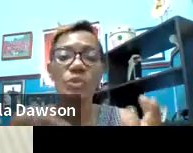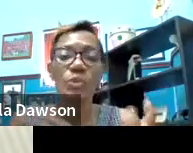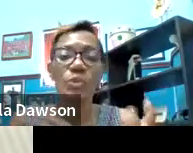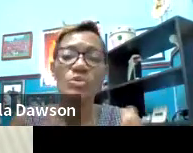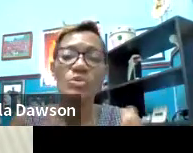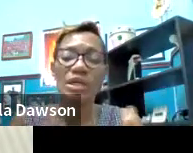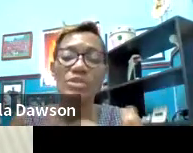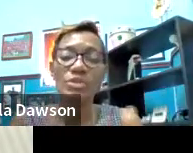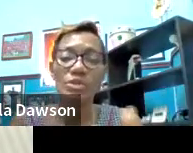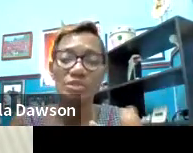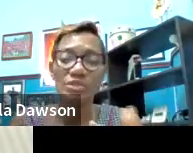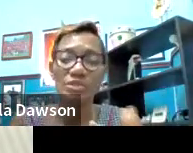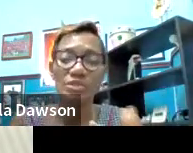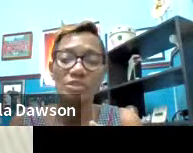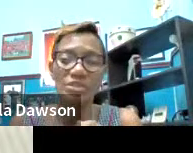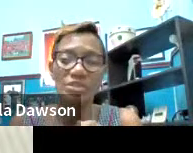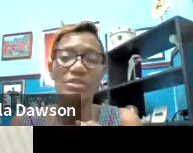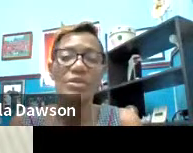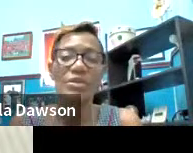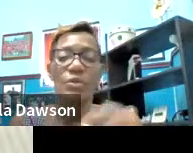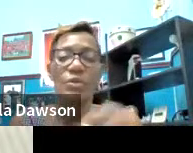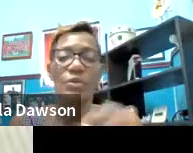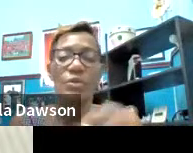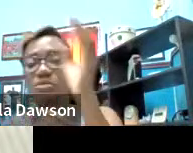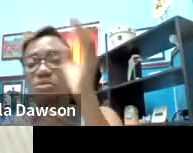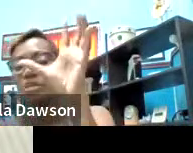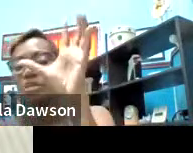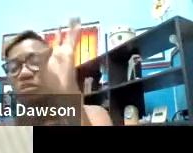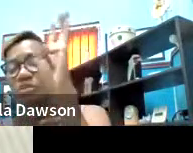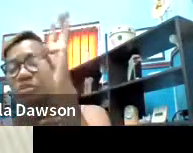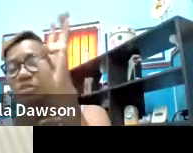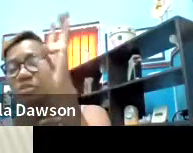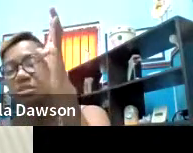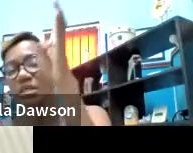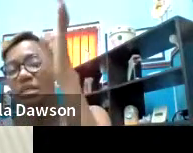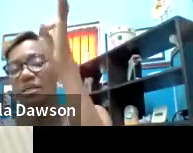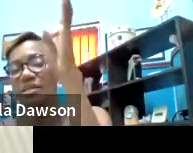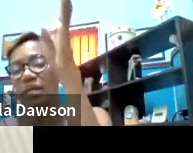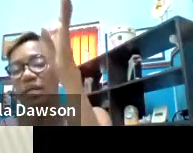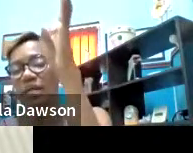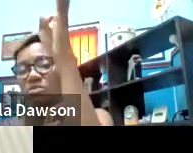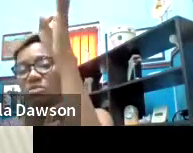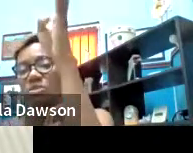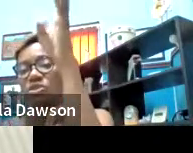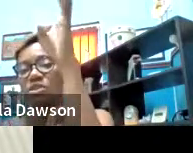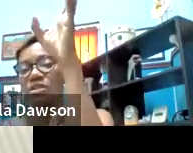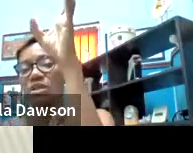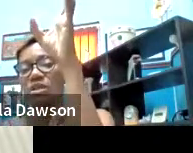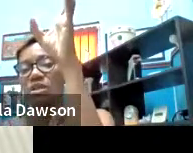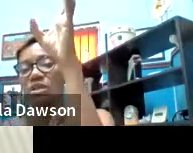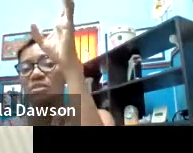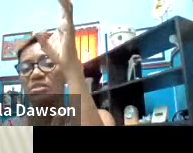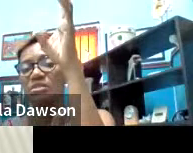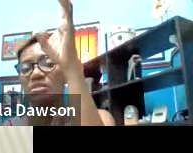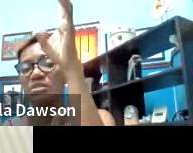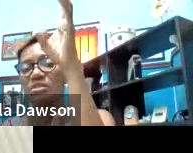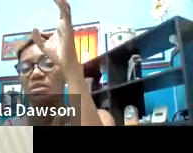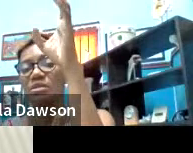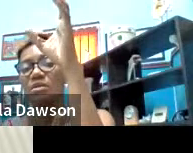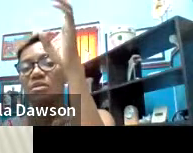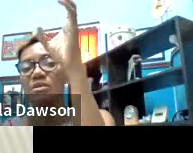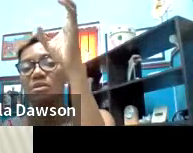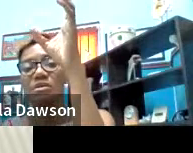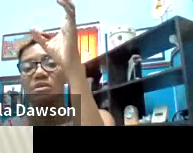results. We use a nerve stimulating machine where literally, if the thumb is in the hand, I can use the machine and